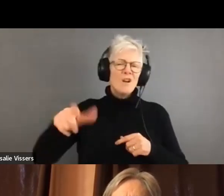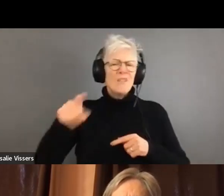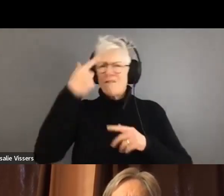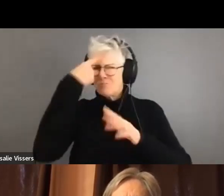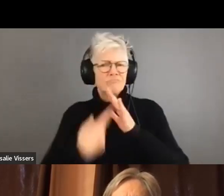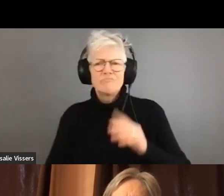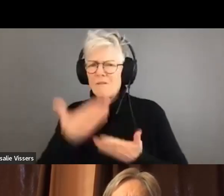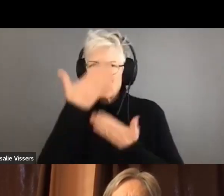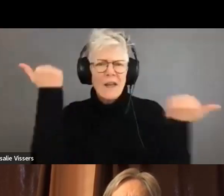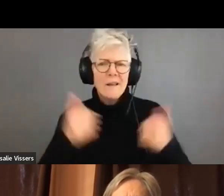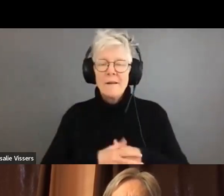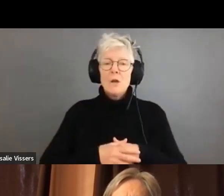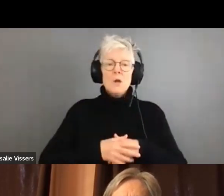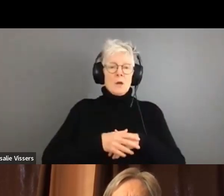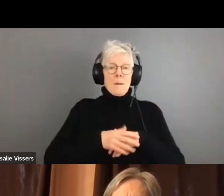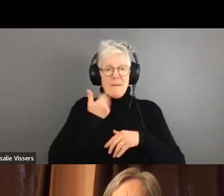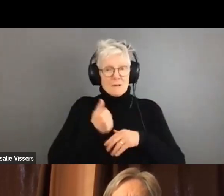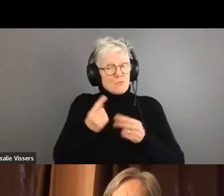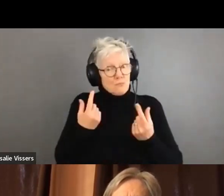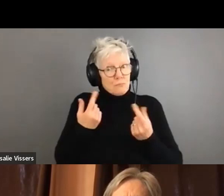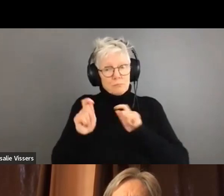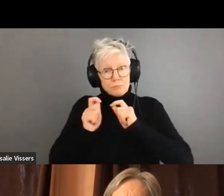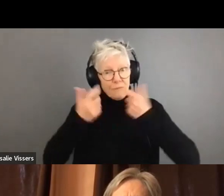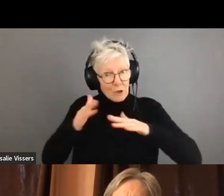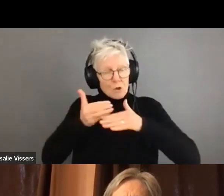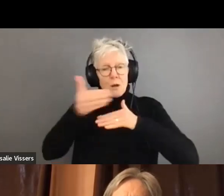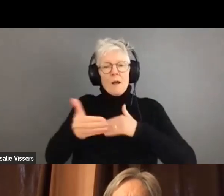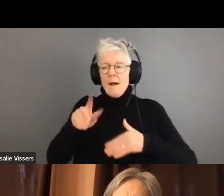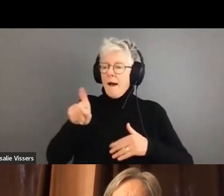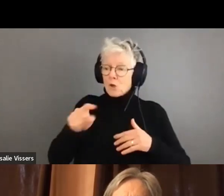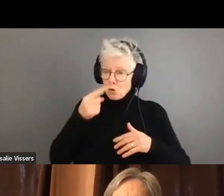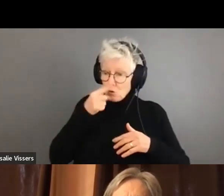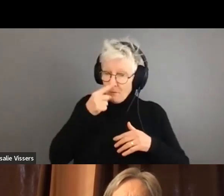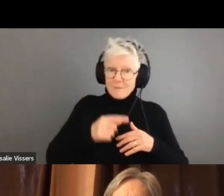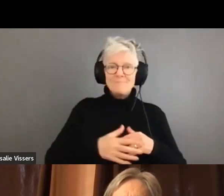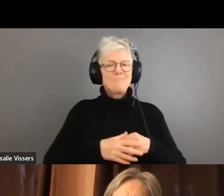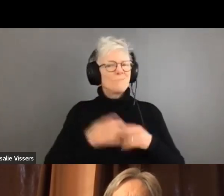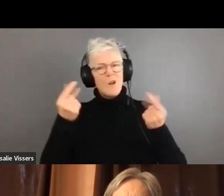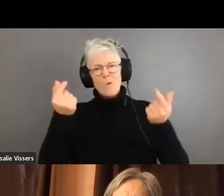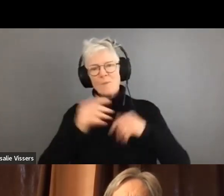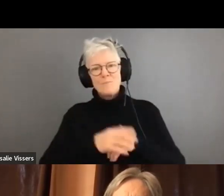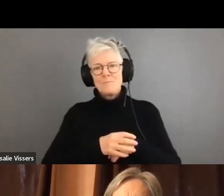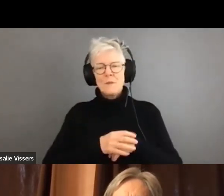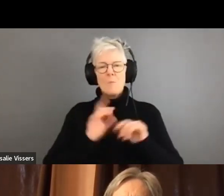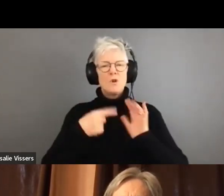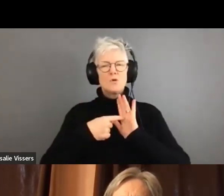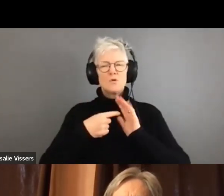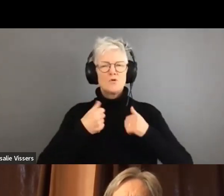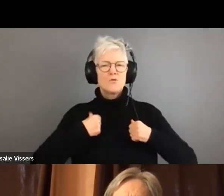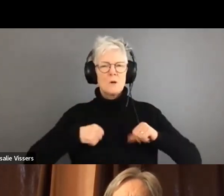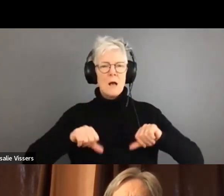moment, especially right after finish. I'm going to see if I'm going to multi-purpose here. I'm going to see if I